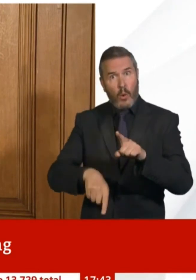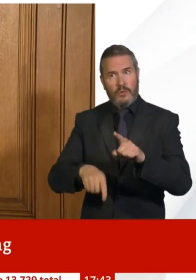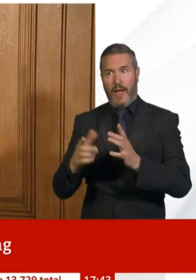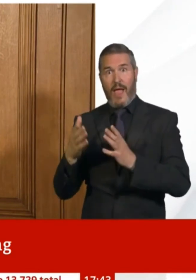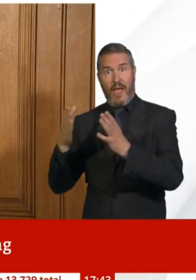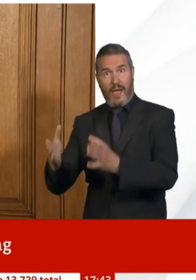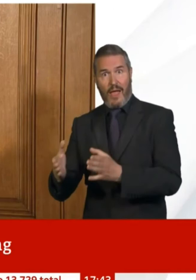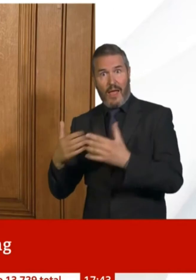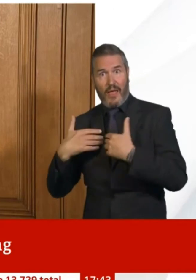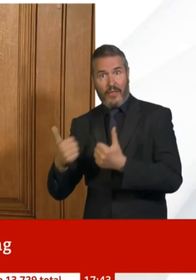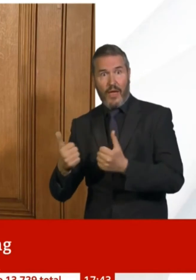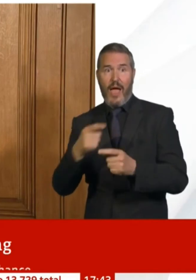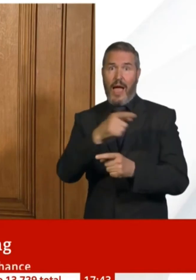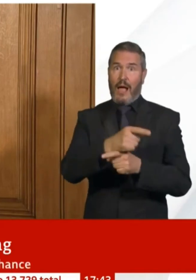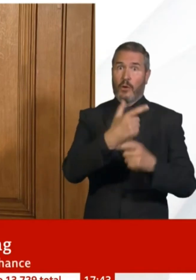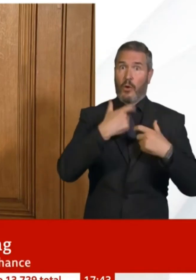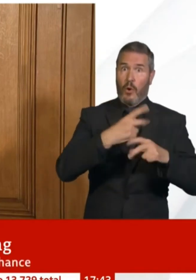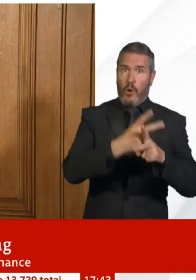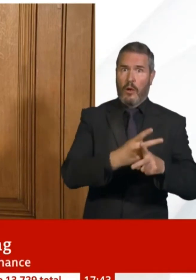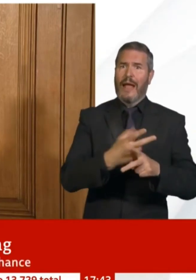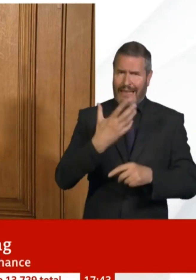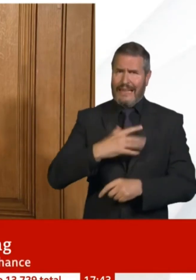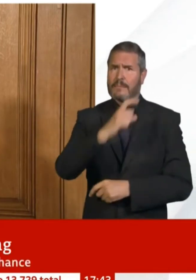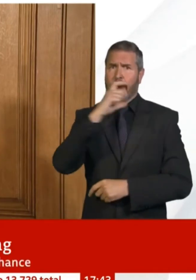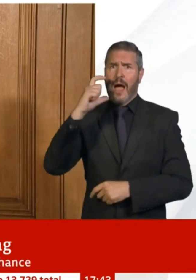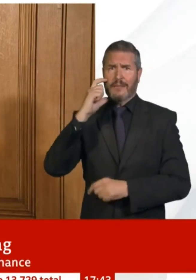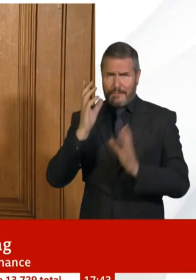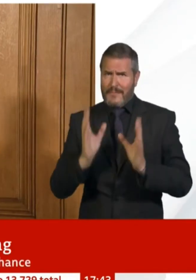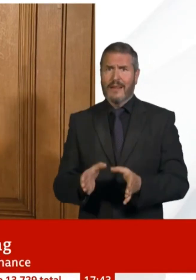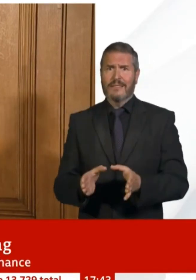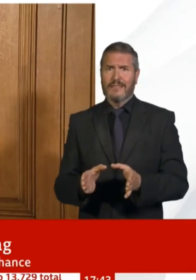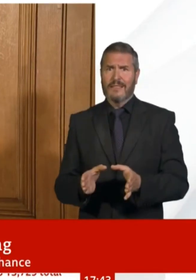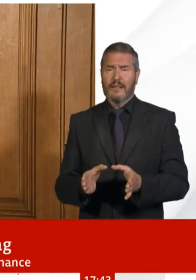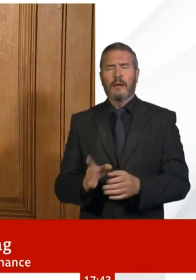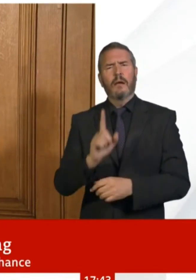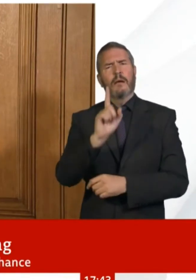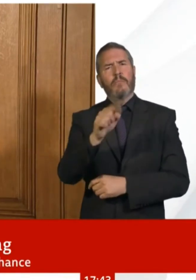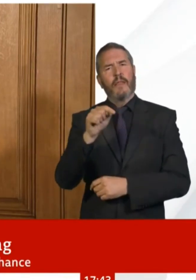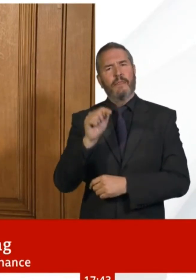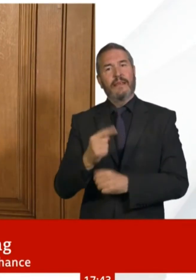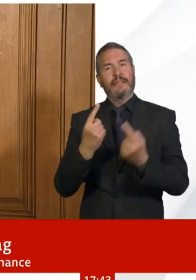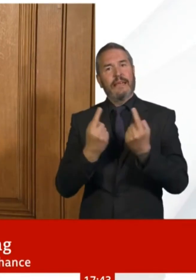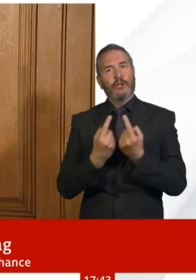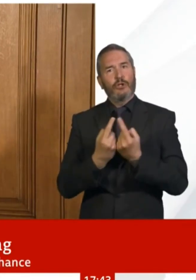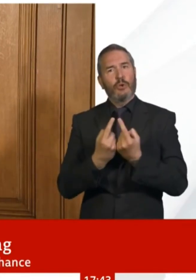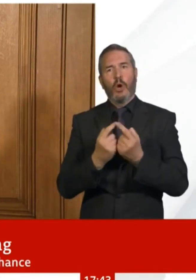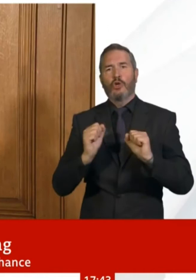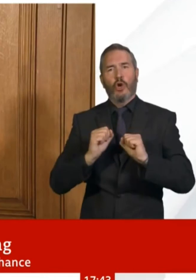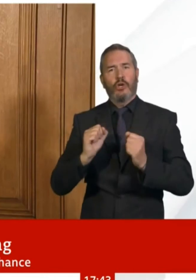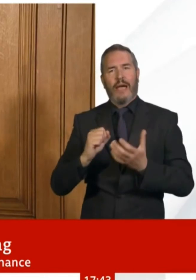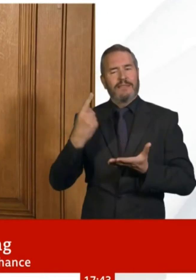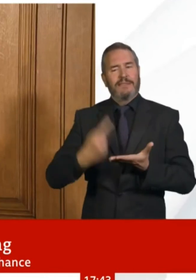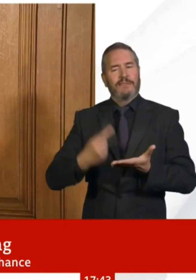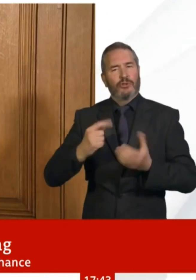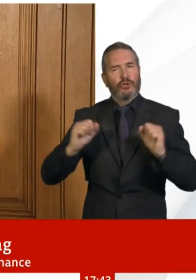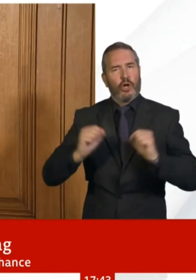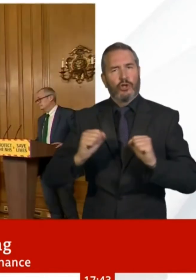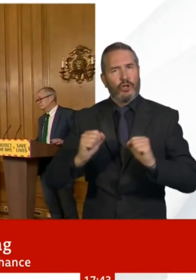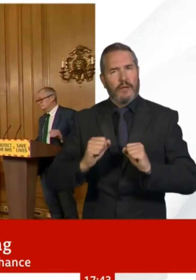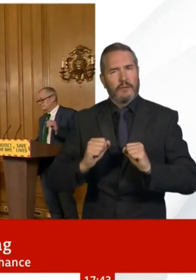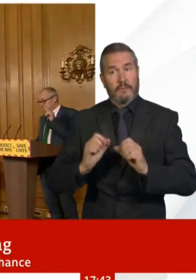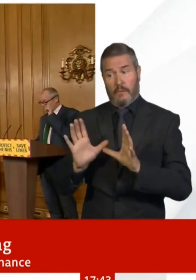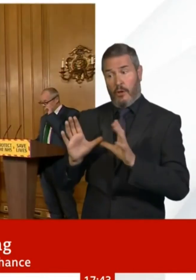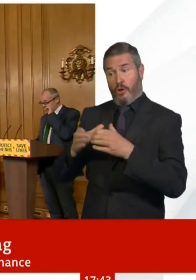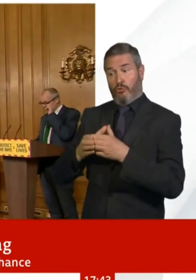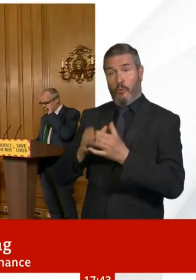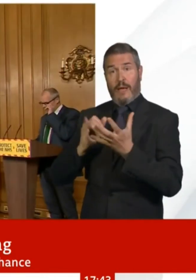masks should be for healthcare workers. However, this is a very live issue that we are re-examining, and SAGE, which